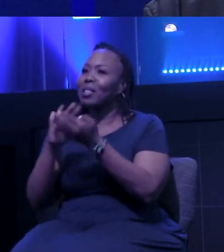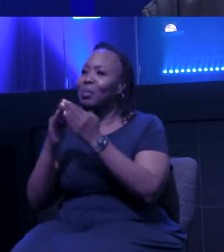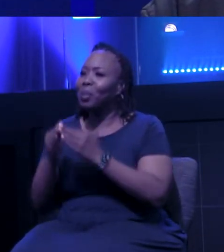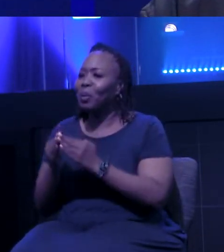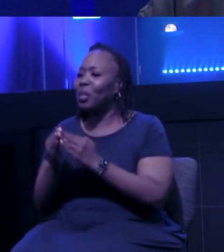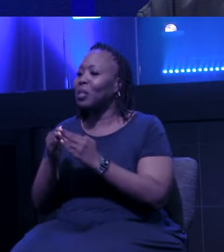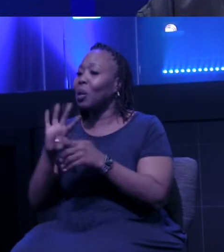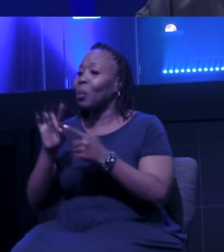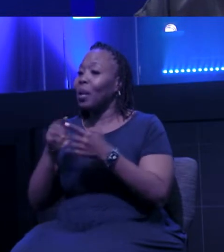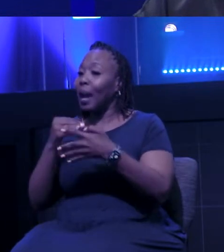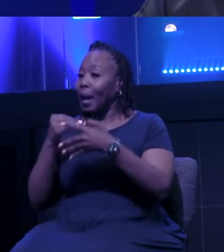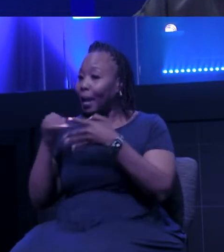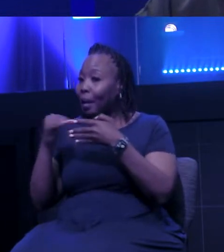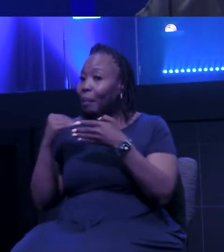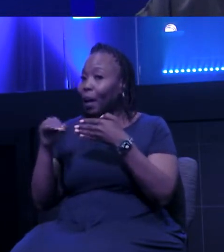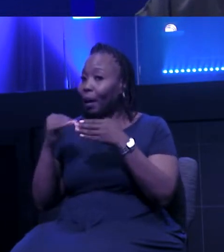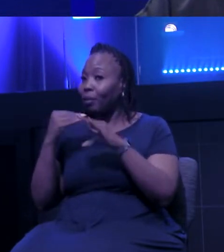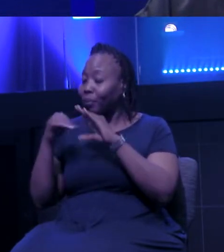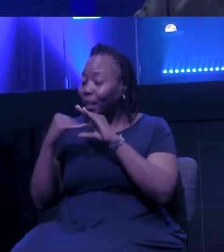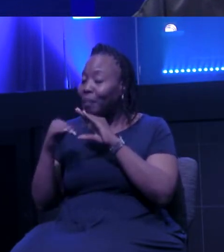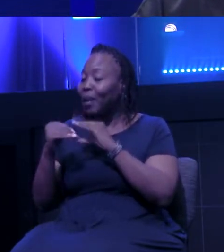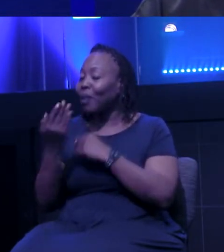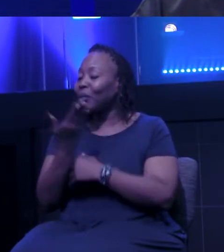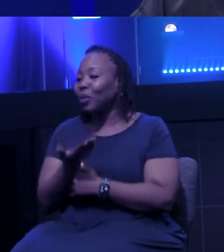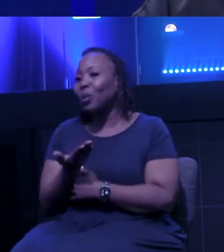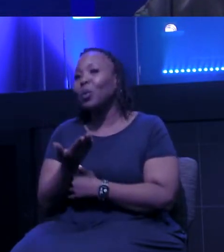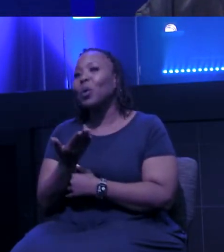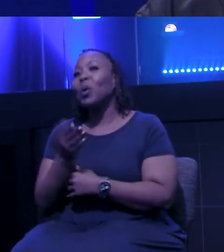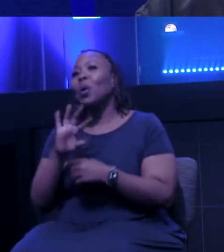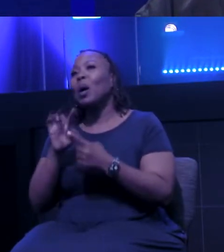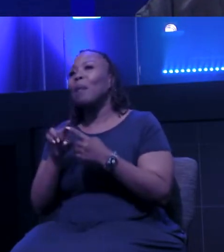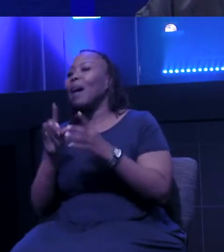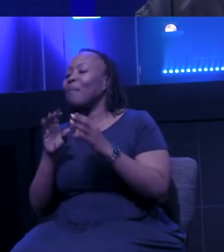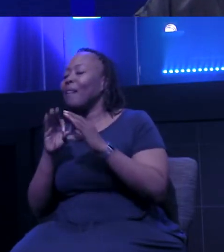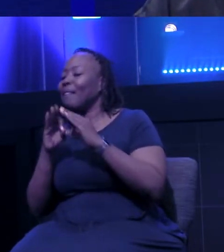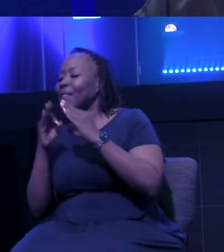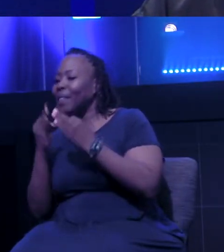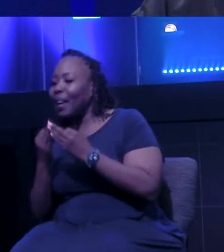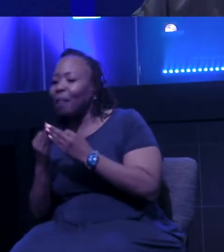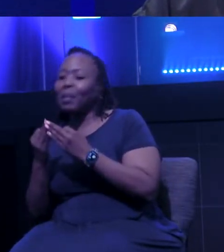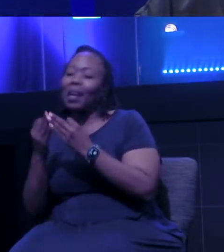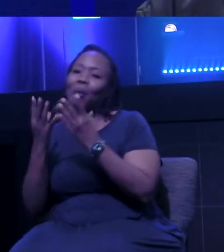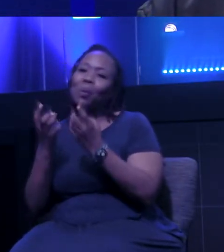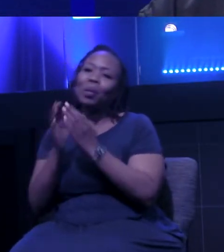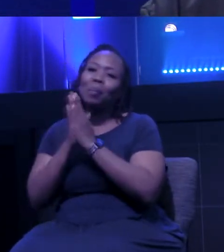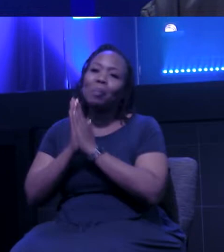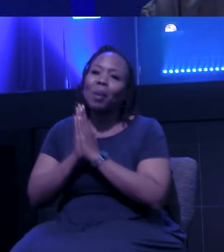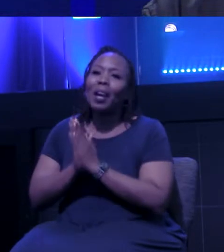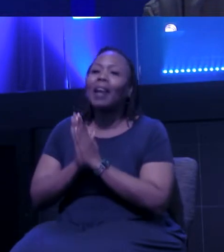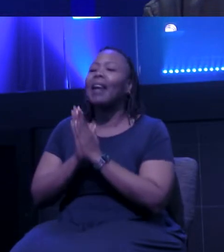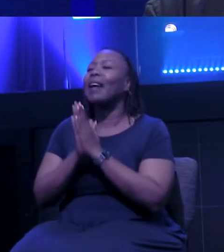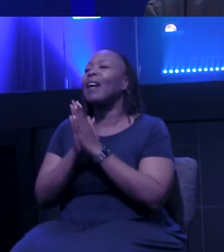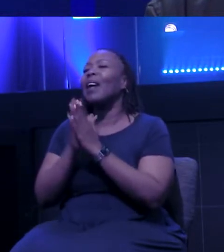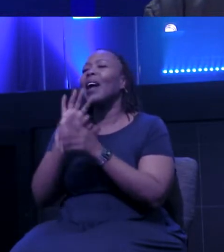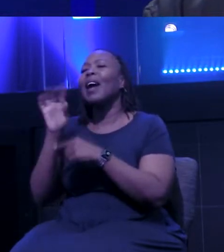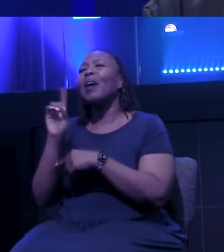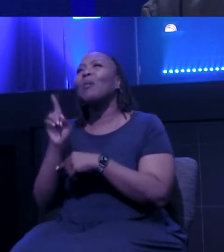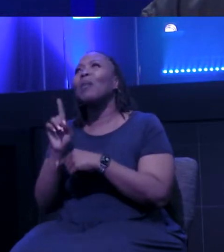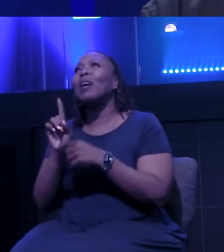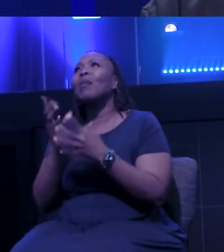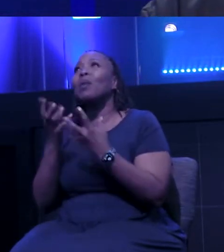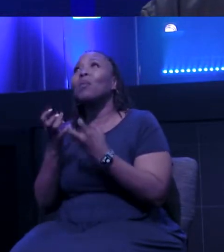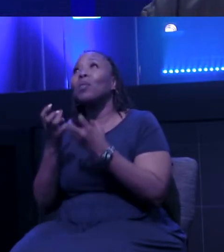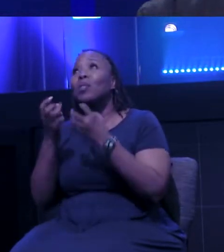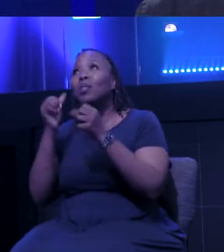you about my family and I praying for our next decision and where we want, where God would lead